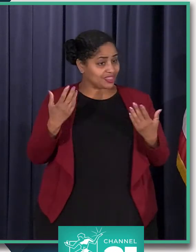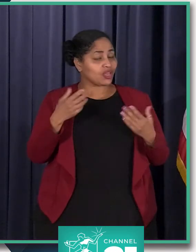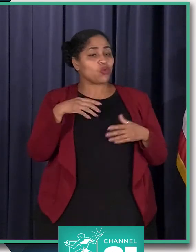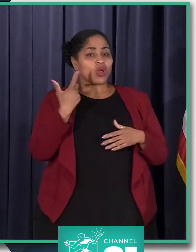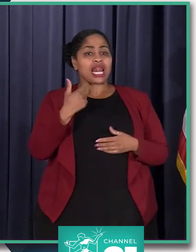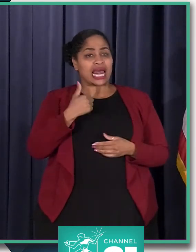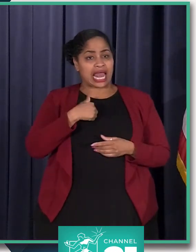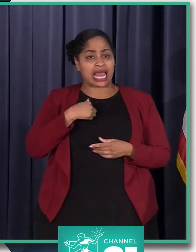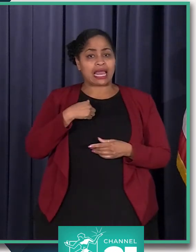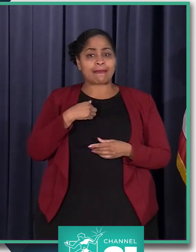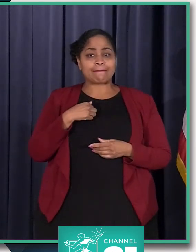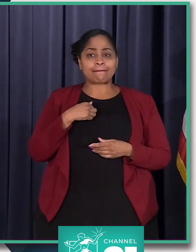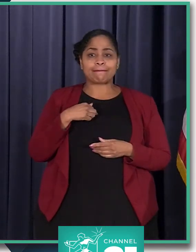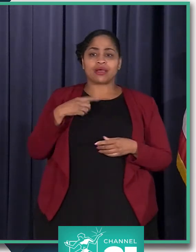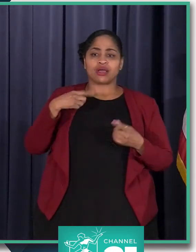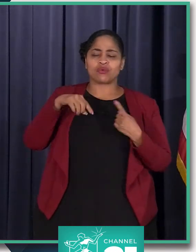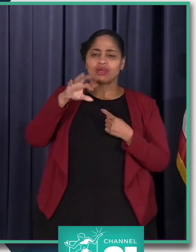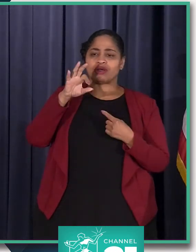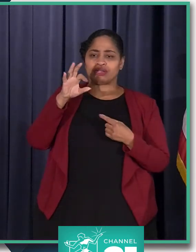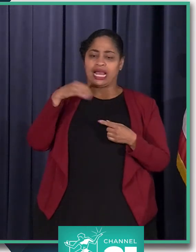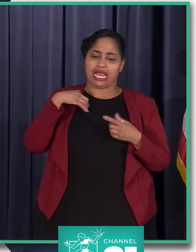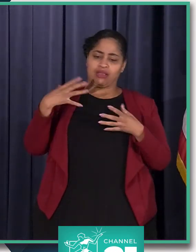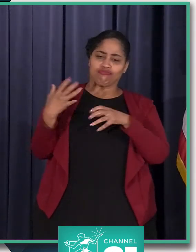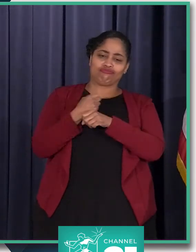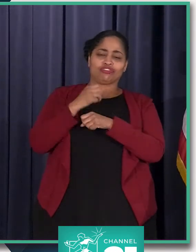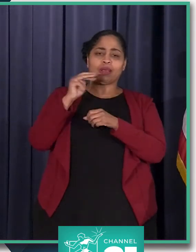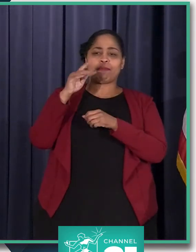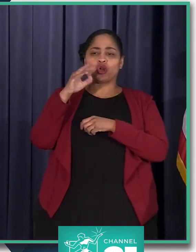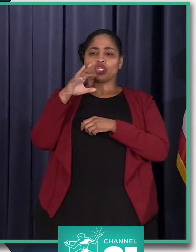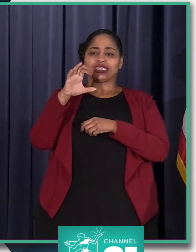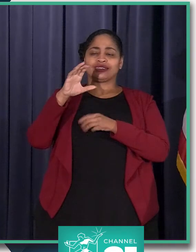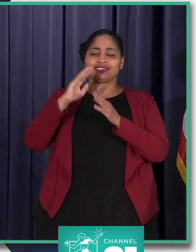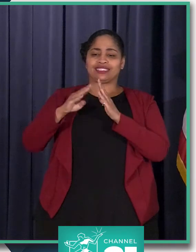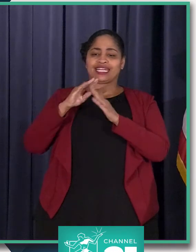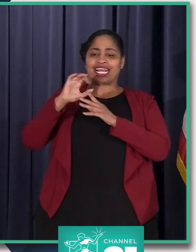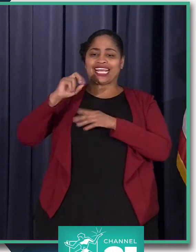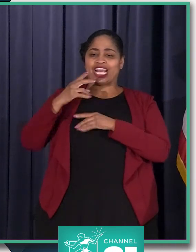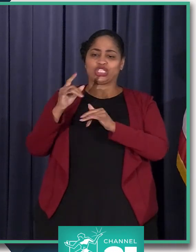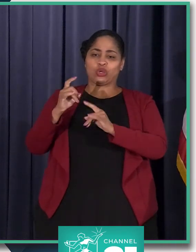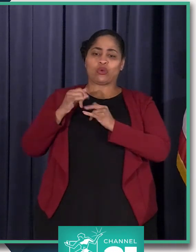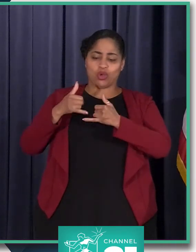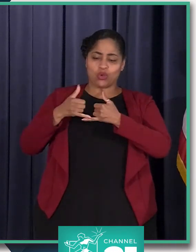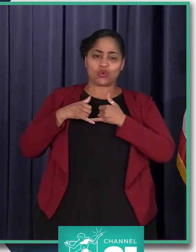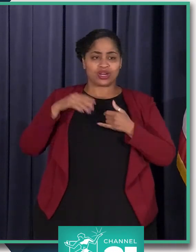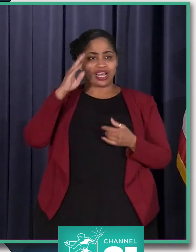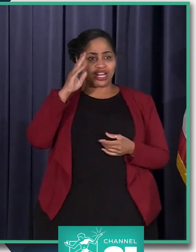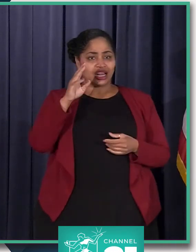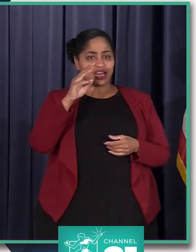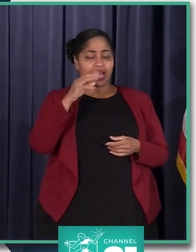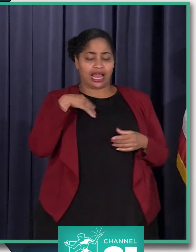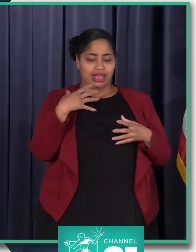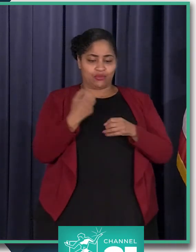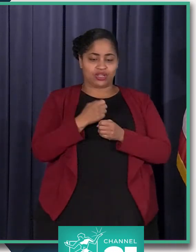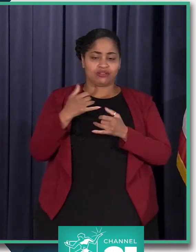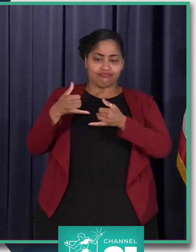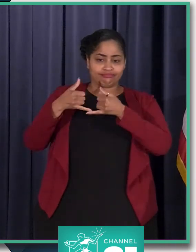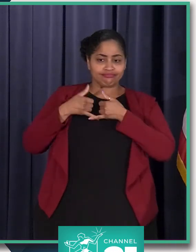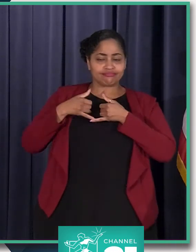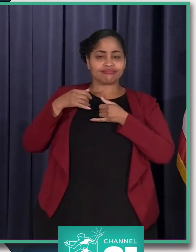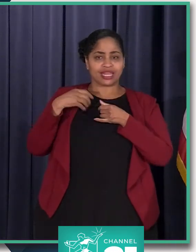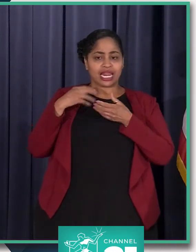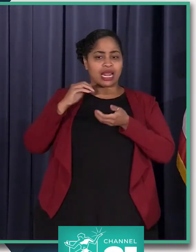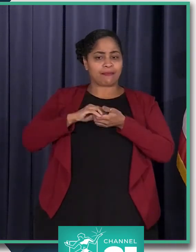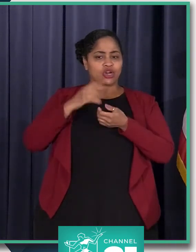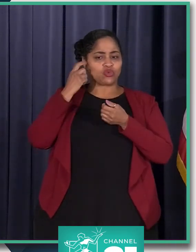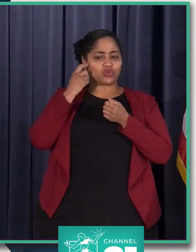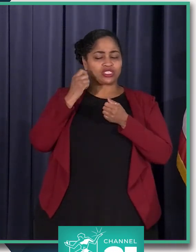I'm a Round 9 Motor City Match Cash awardee. Thank you. Okay. Hello Alice Grant awardee, and most recently I partnered with